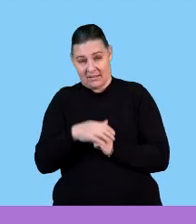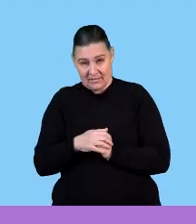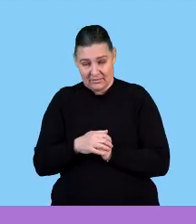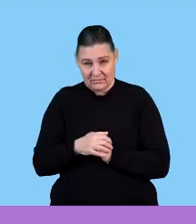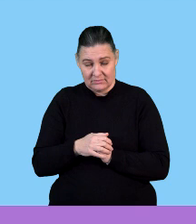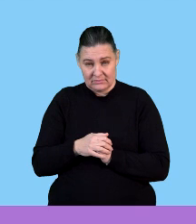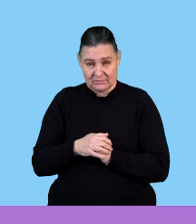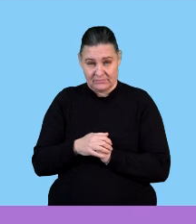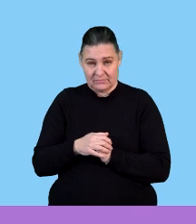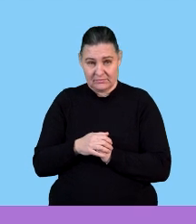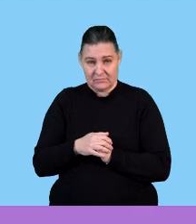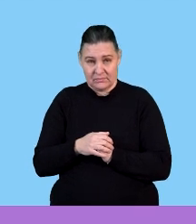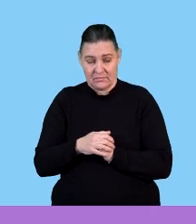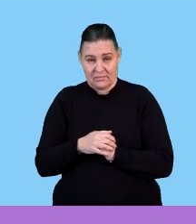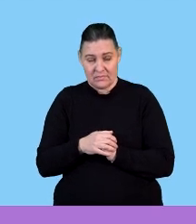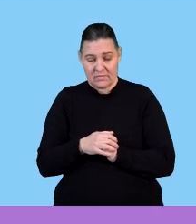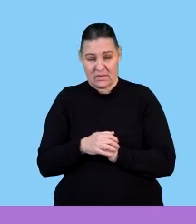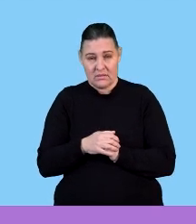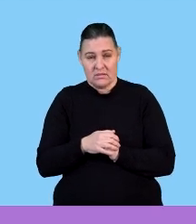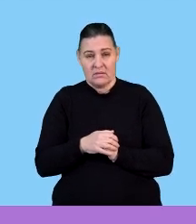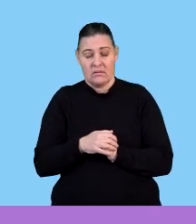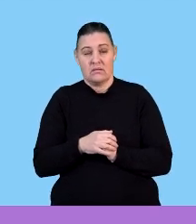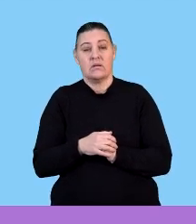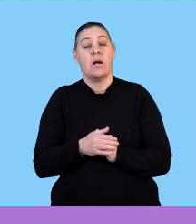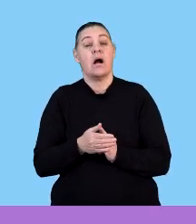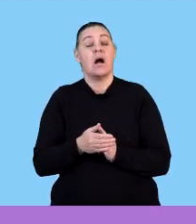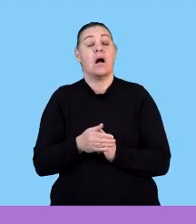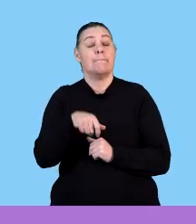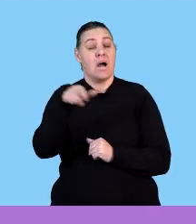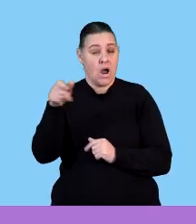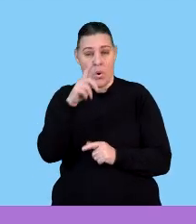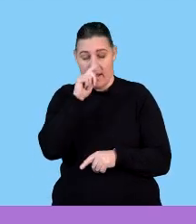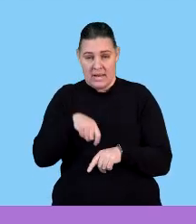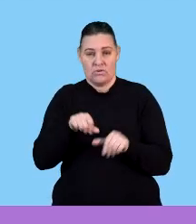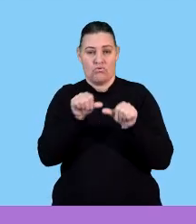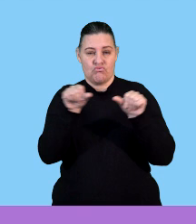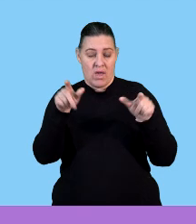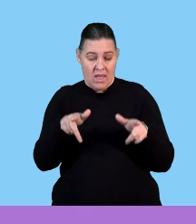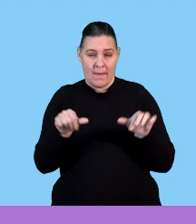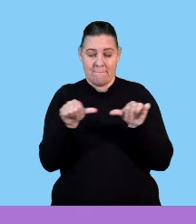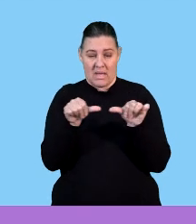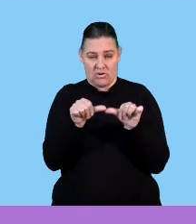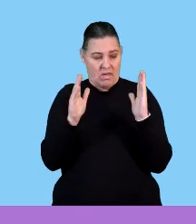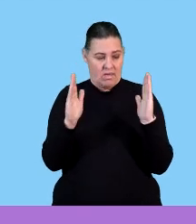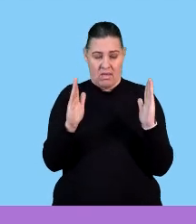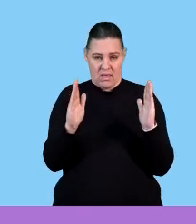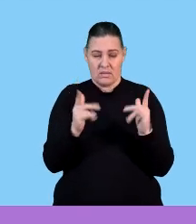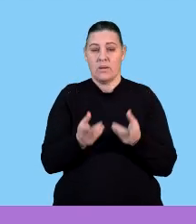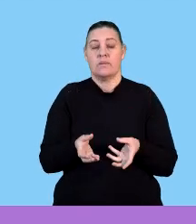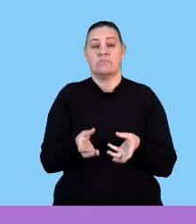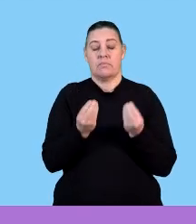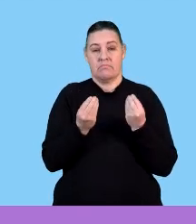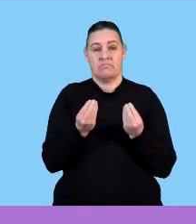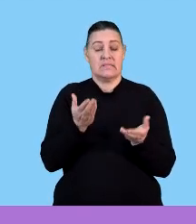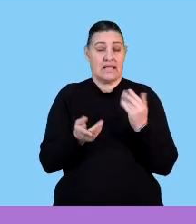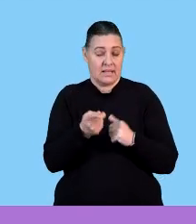bar scale. Let me just ring it off for you guys. There it is. So with the bar scale, you know, you've got to use a ruler to measure so we can then